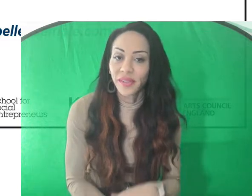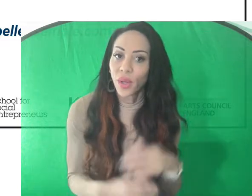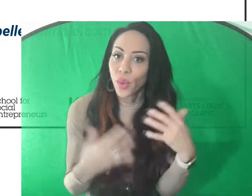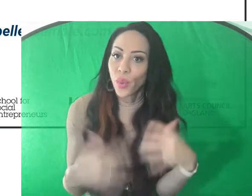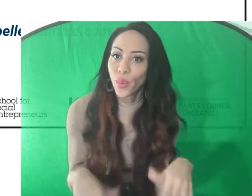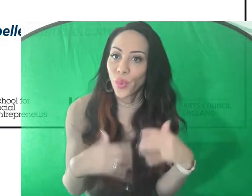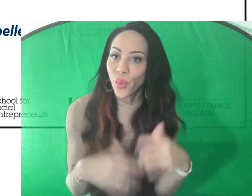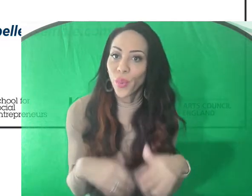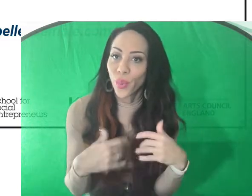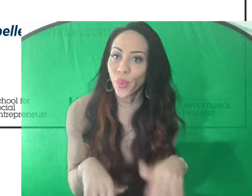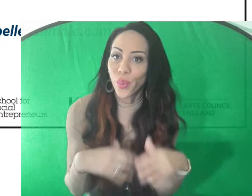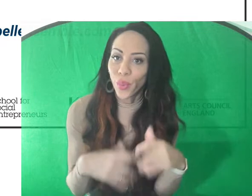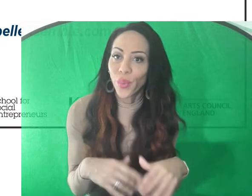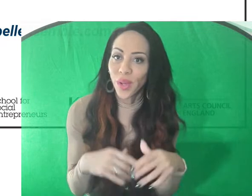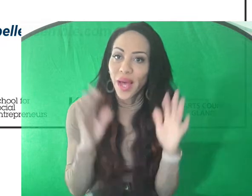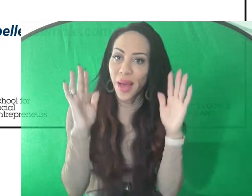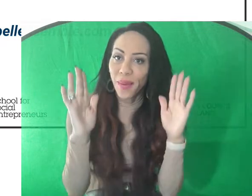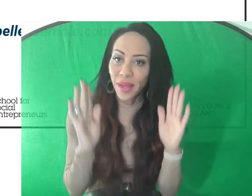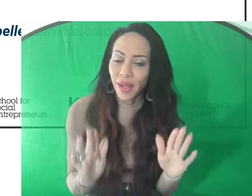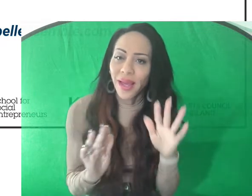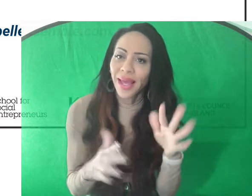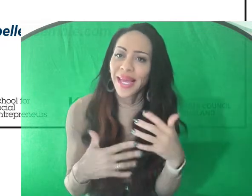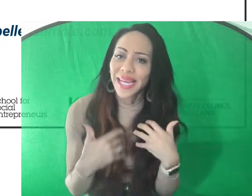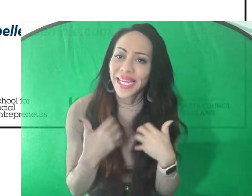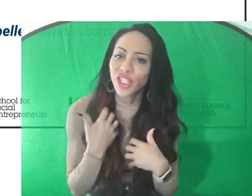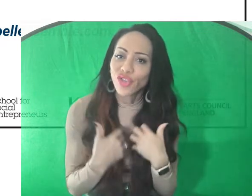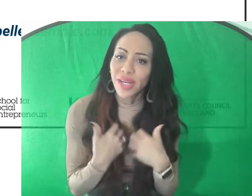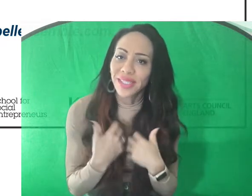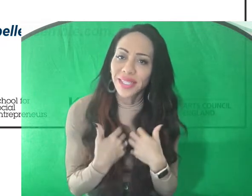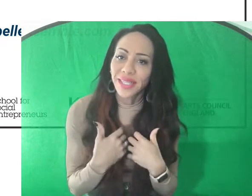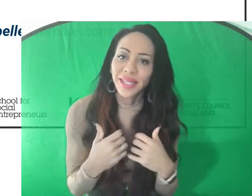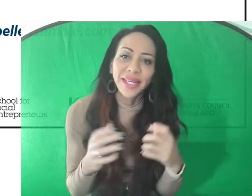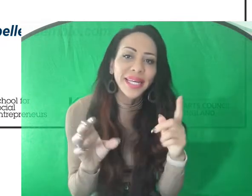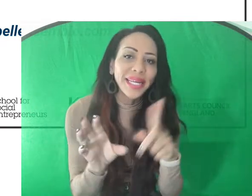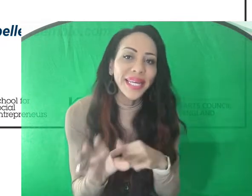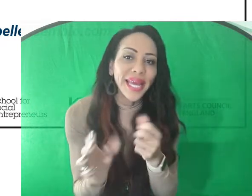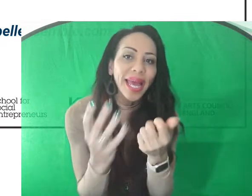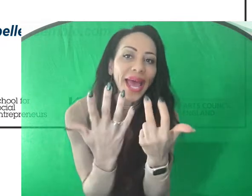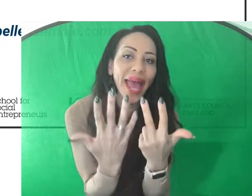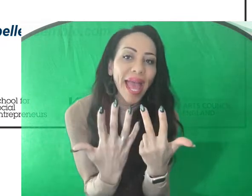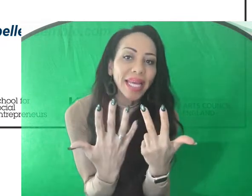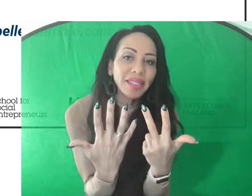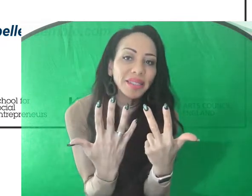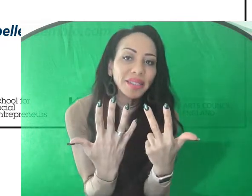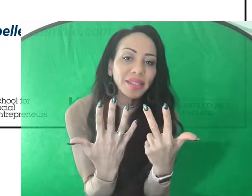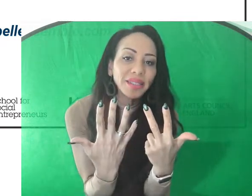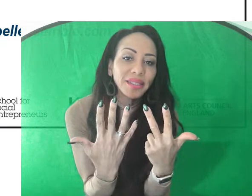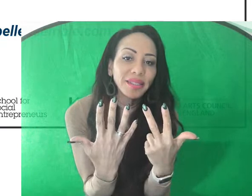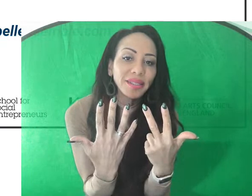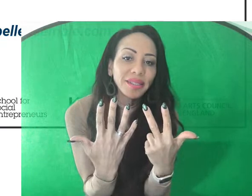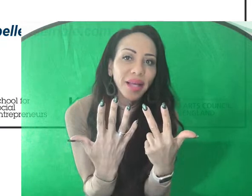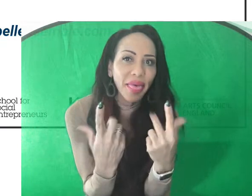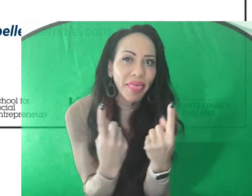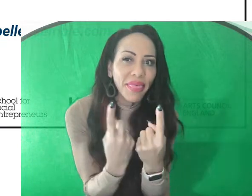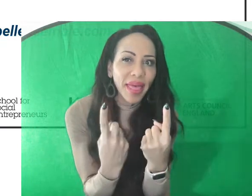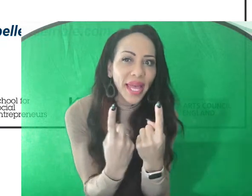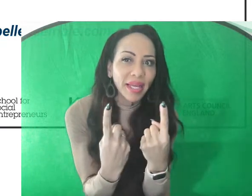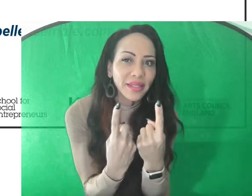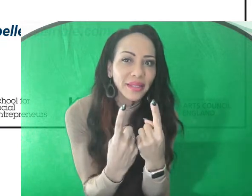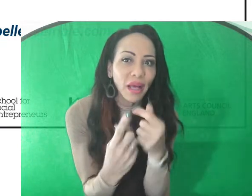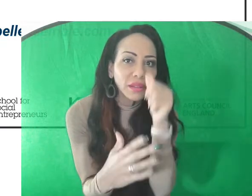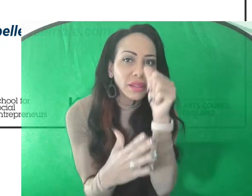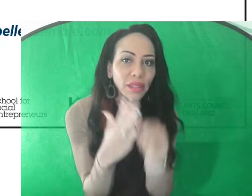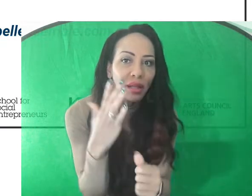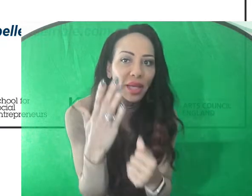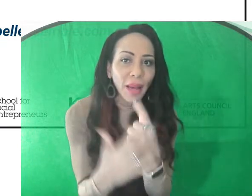much. I'm really interested in year 8 being a year when things happen. Does that feel like it's an age thing,